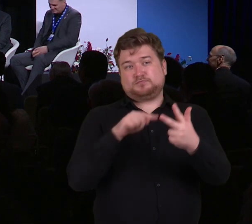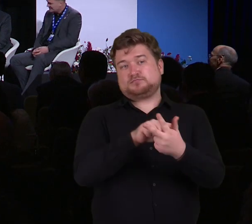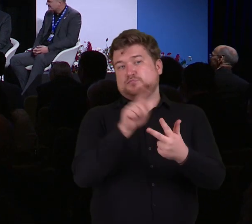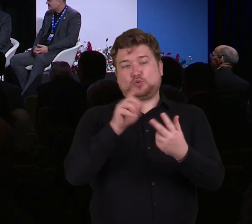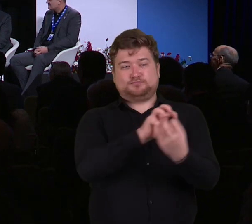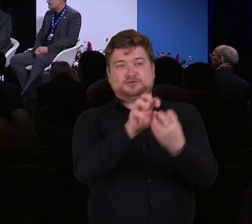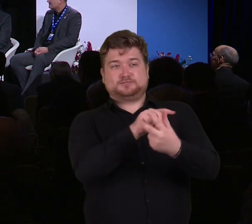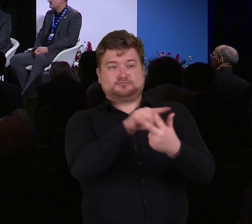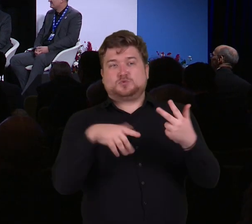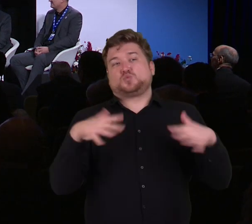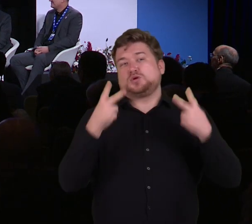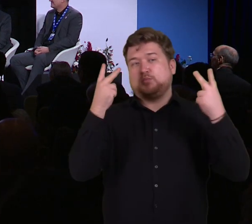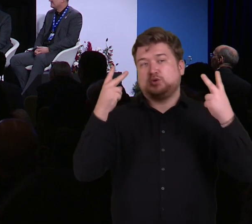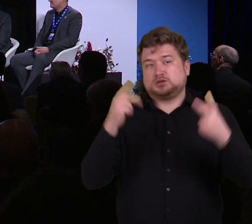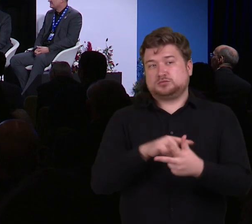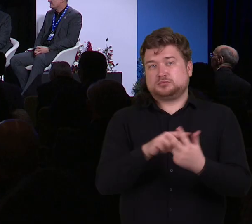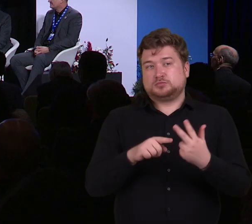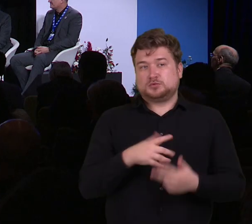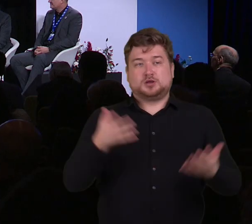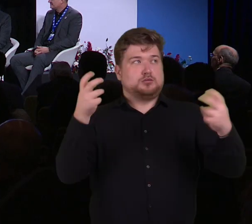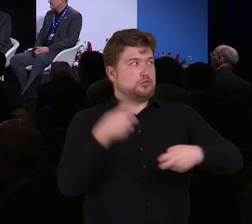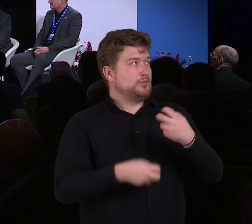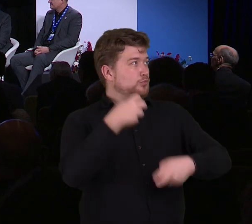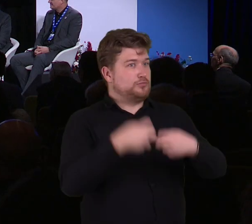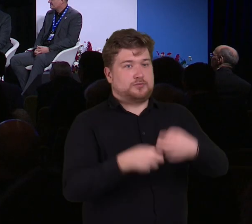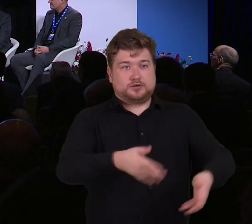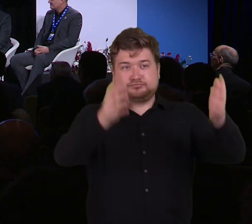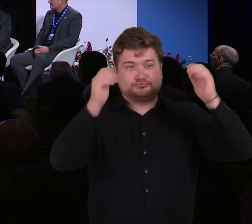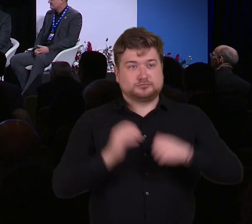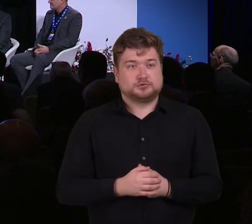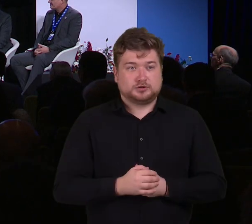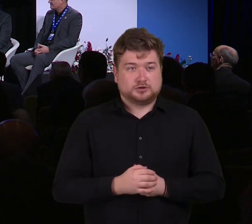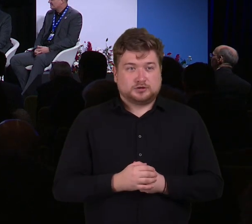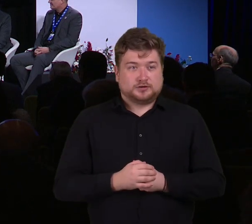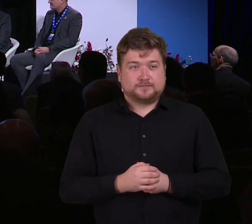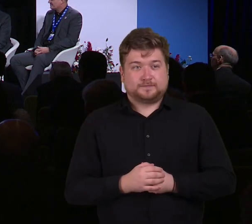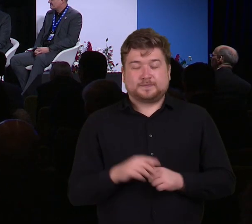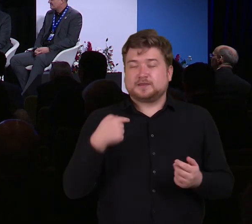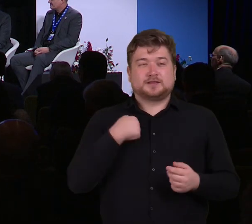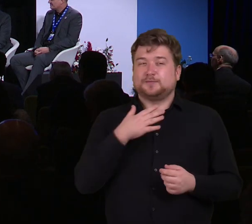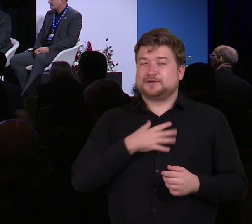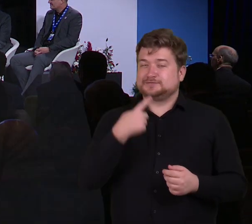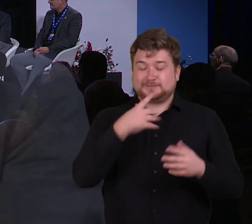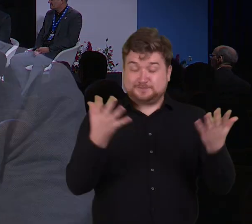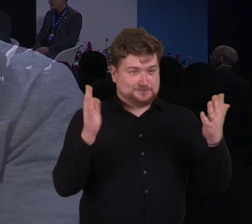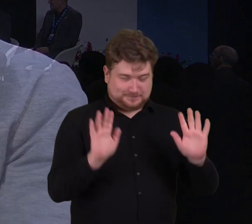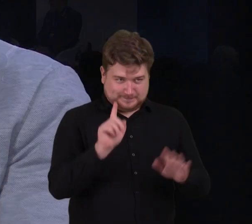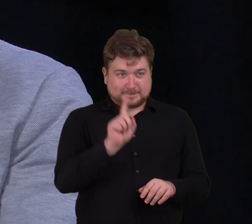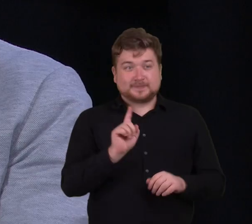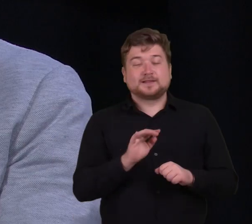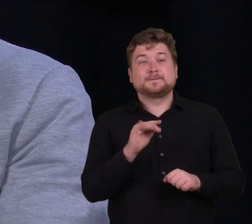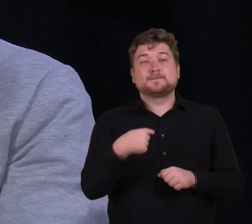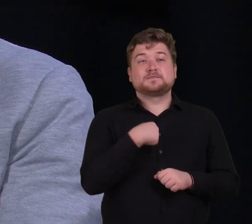would highlight the capacity, really, as I have already said, to have enough experts